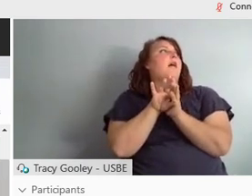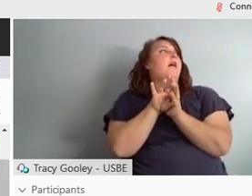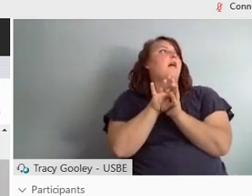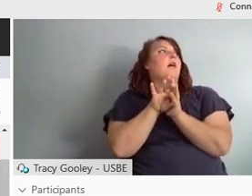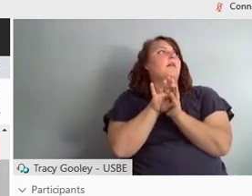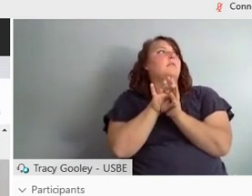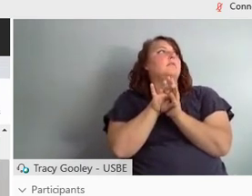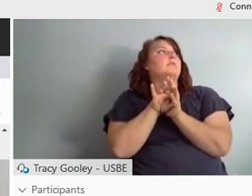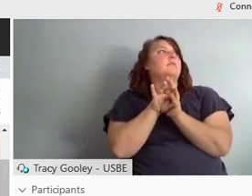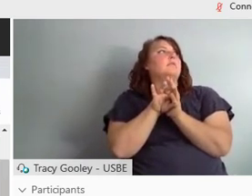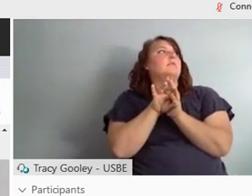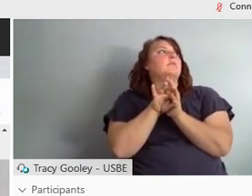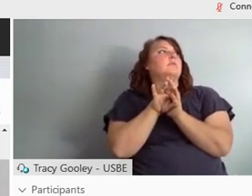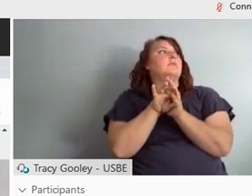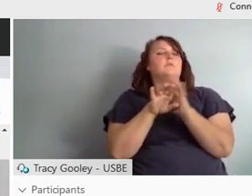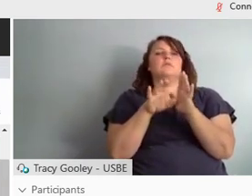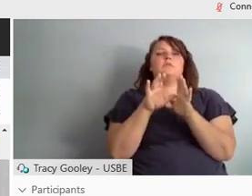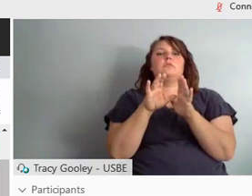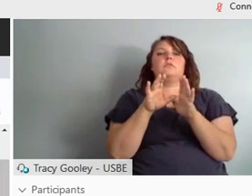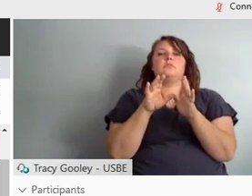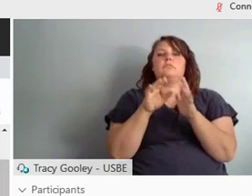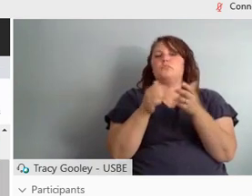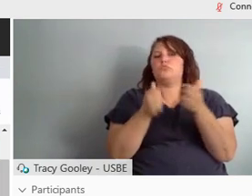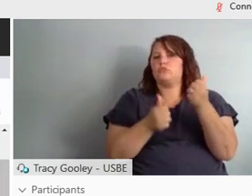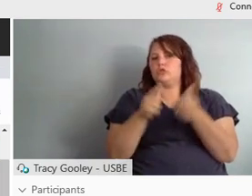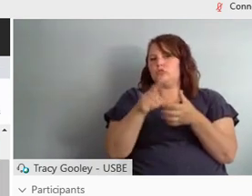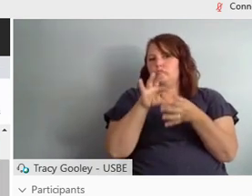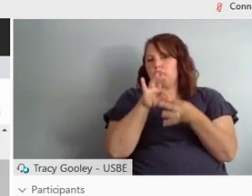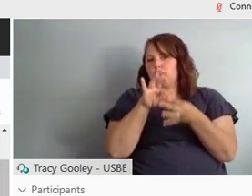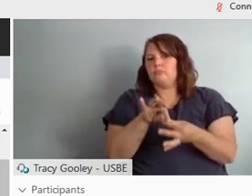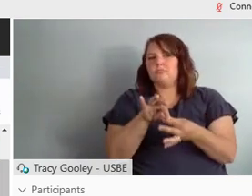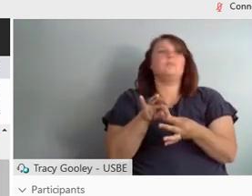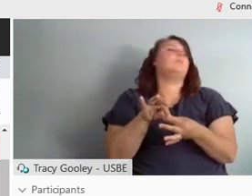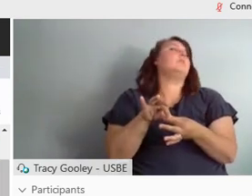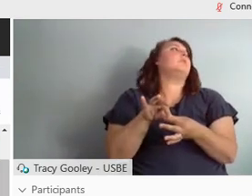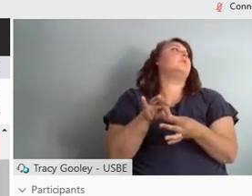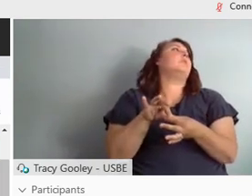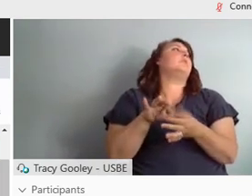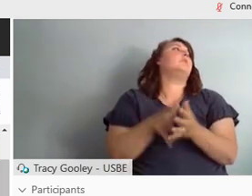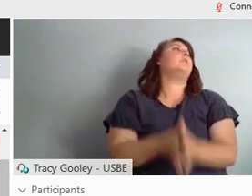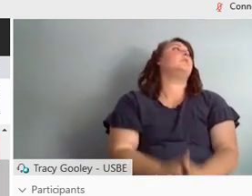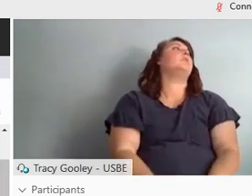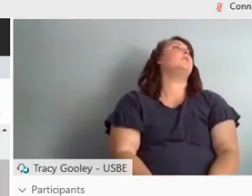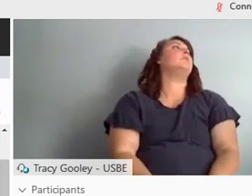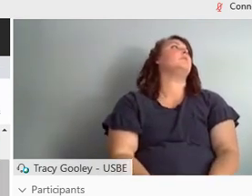district, charter, or private provider that you're affiliated with, and